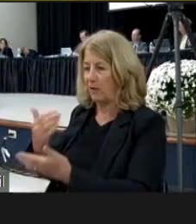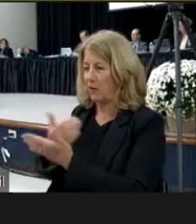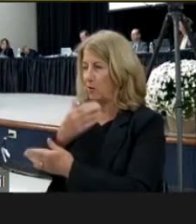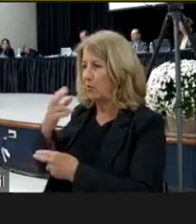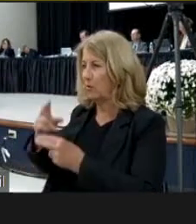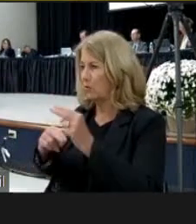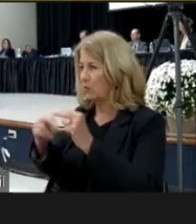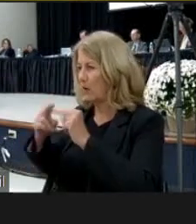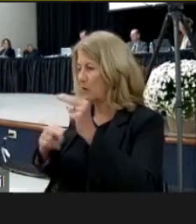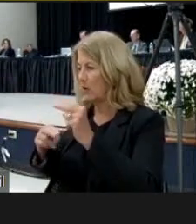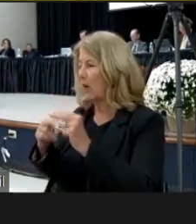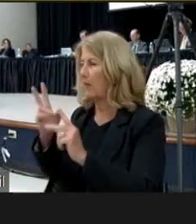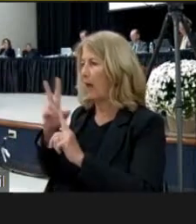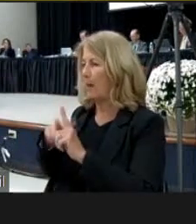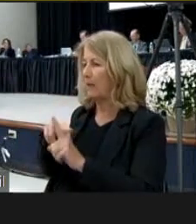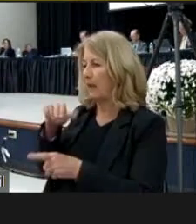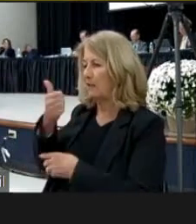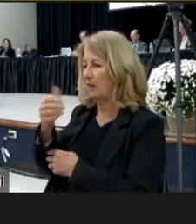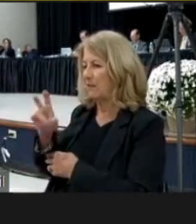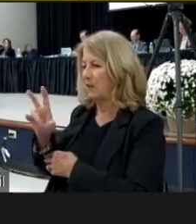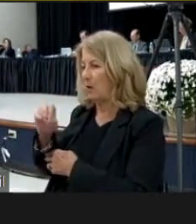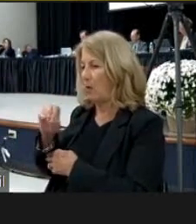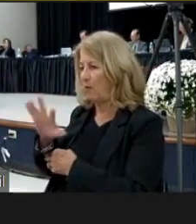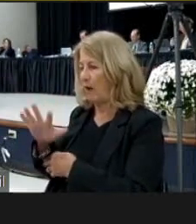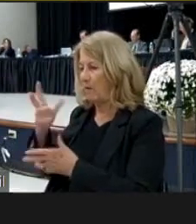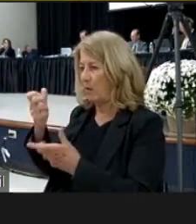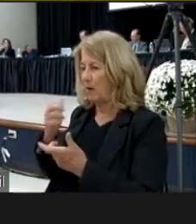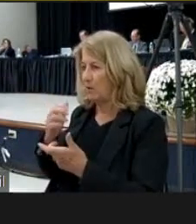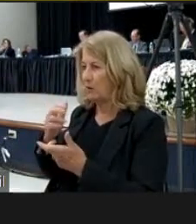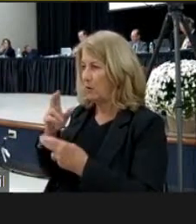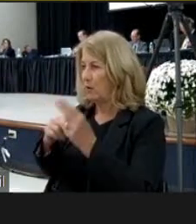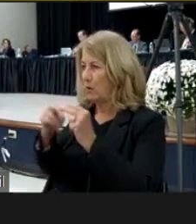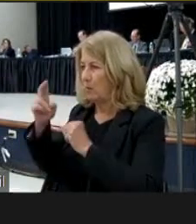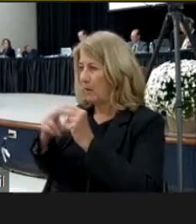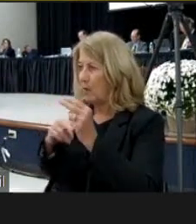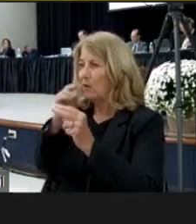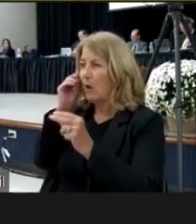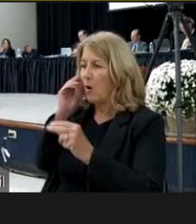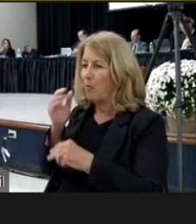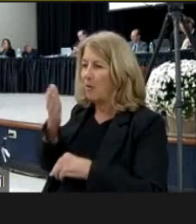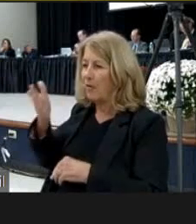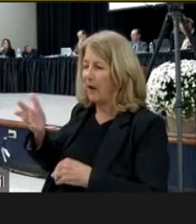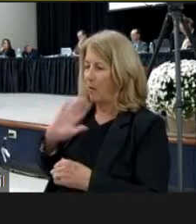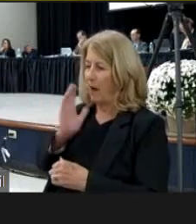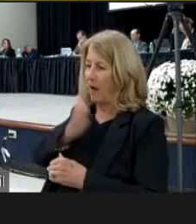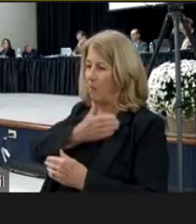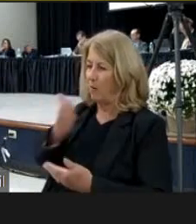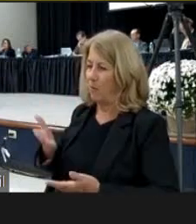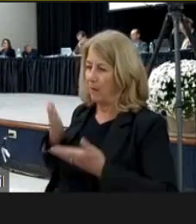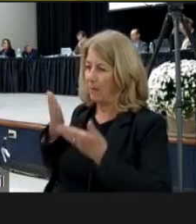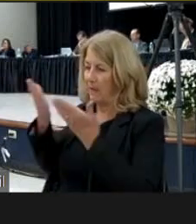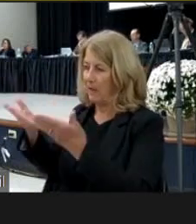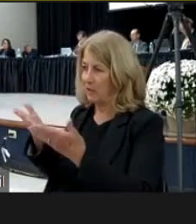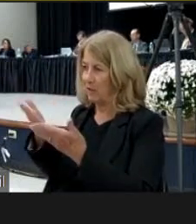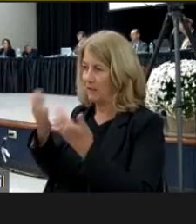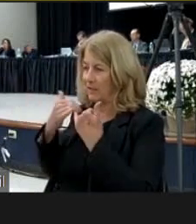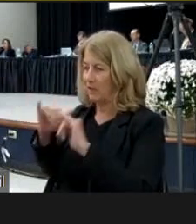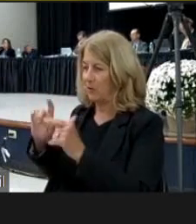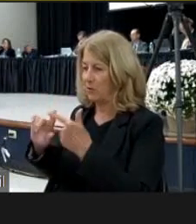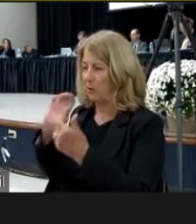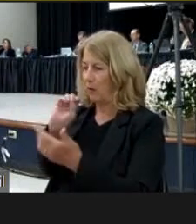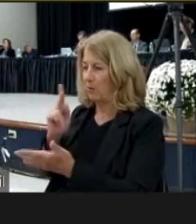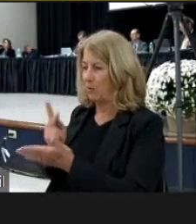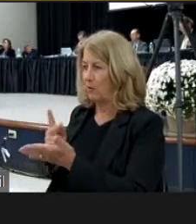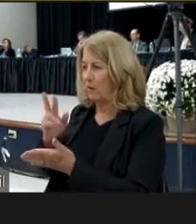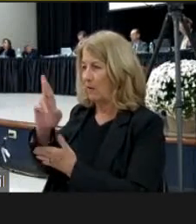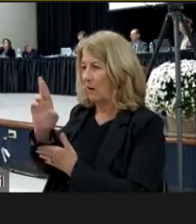at 1705 wanting to build a residential structure there, our recommendation would be still to approve the rezoning